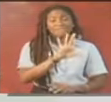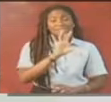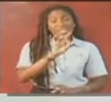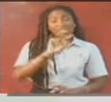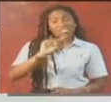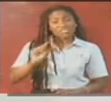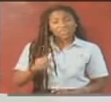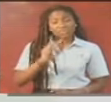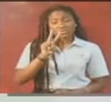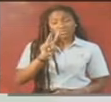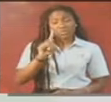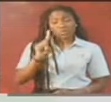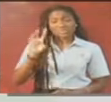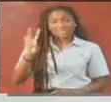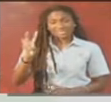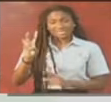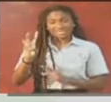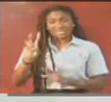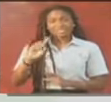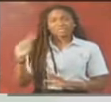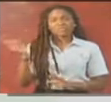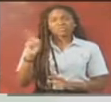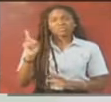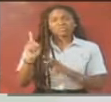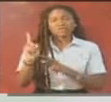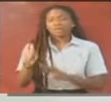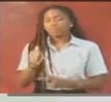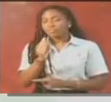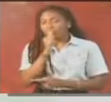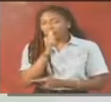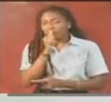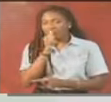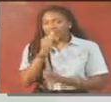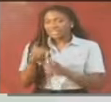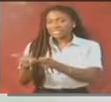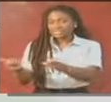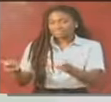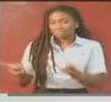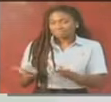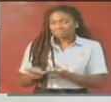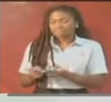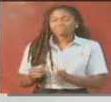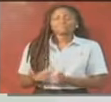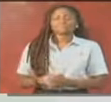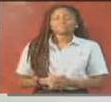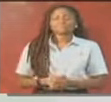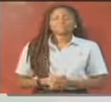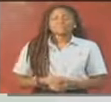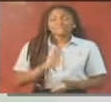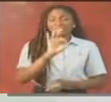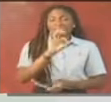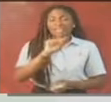58,216 of those tests being done at private facilities. Out of those tests,